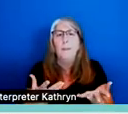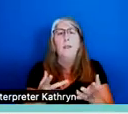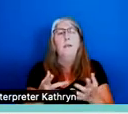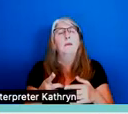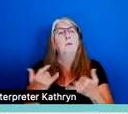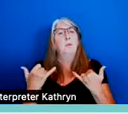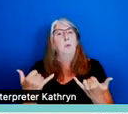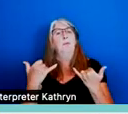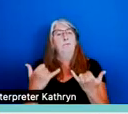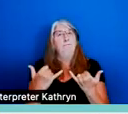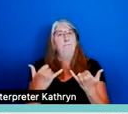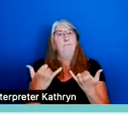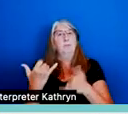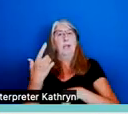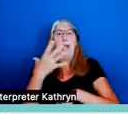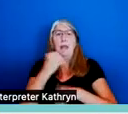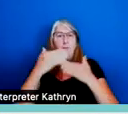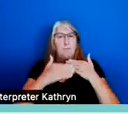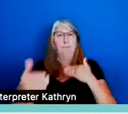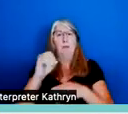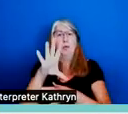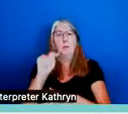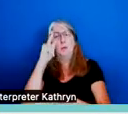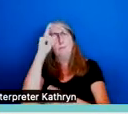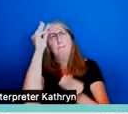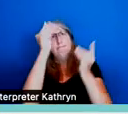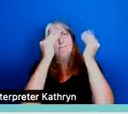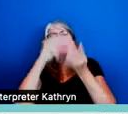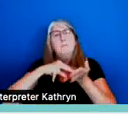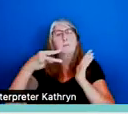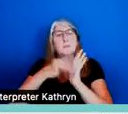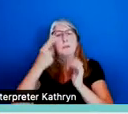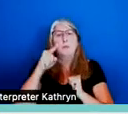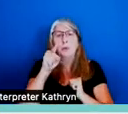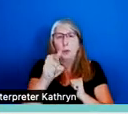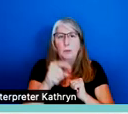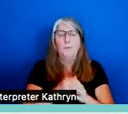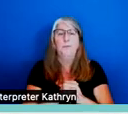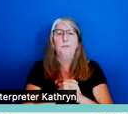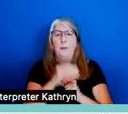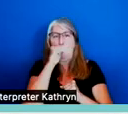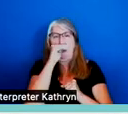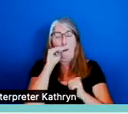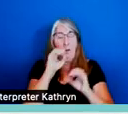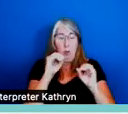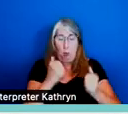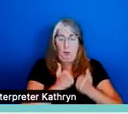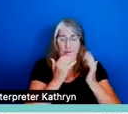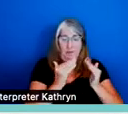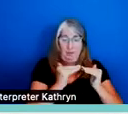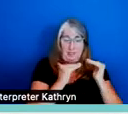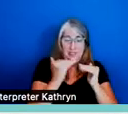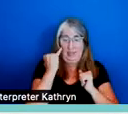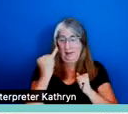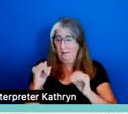today and throughout October to ponder, what does that mean for you? No survivor justice without